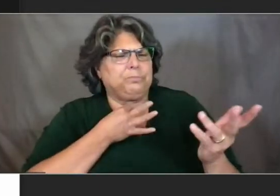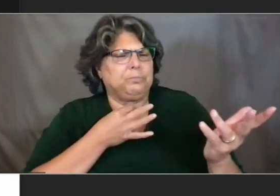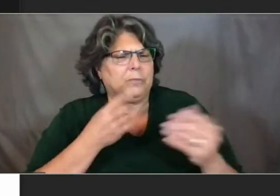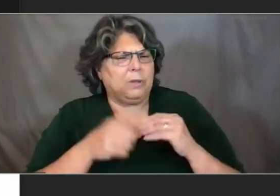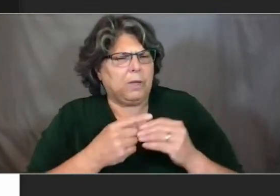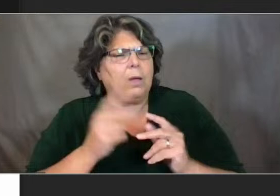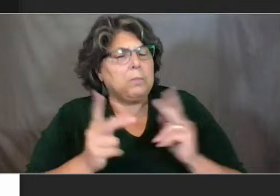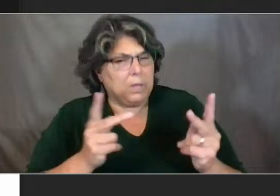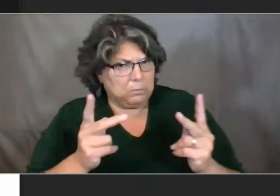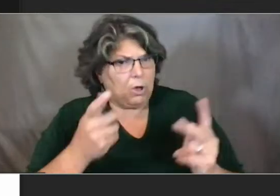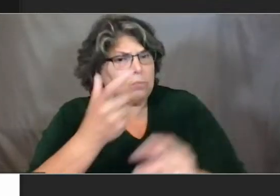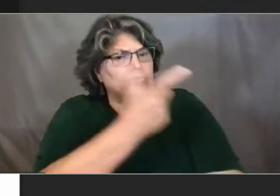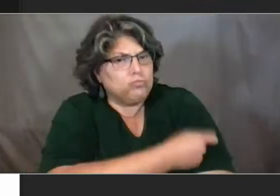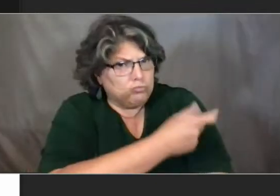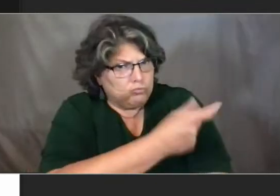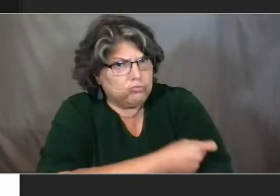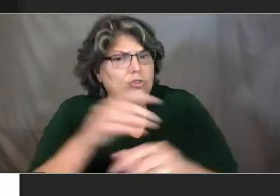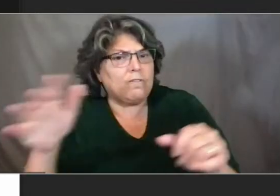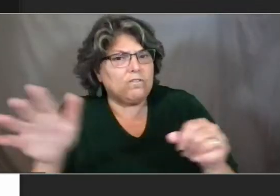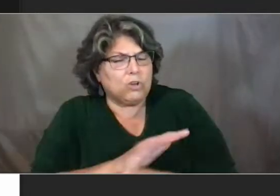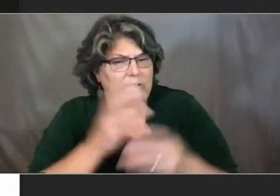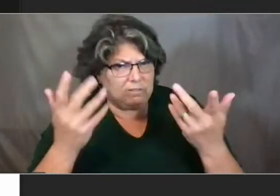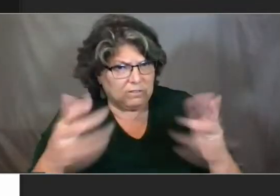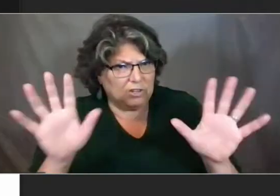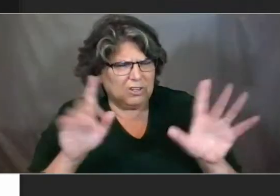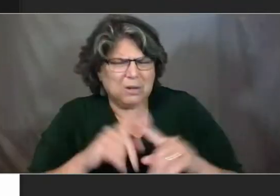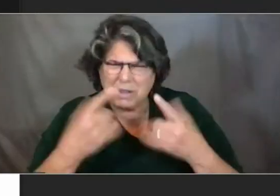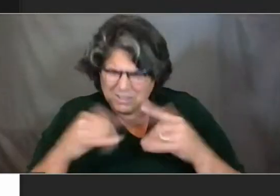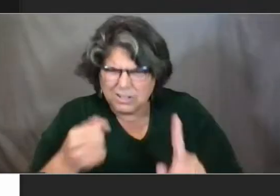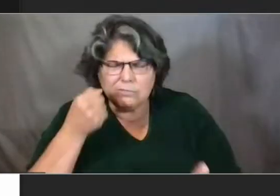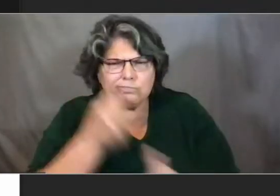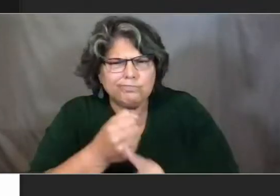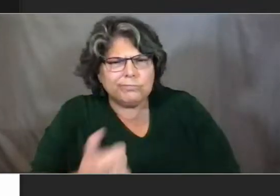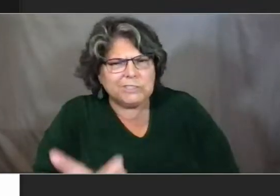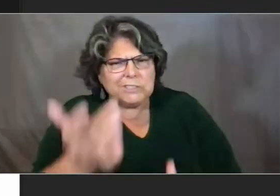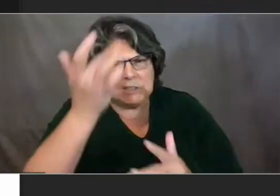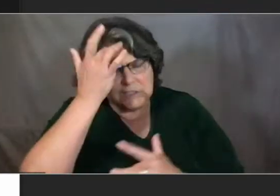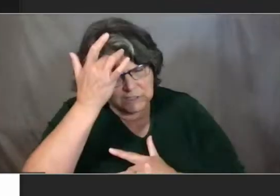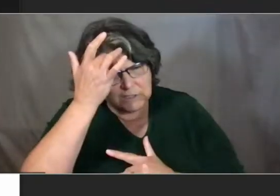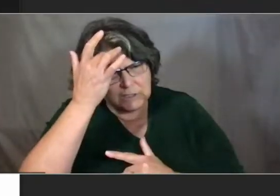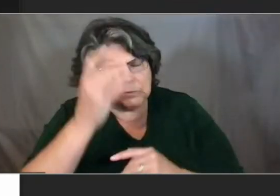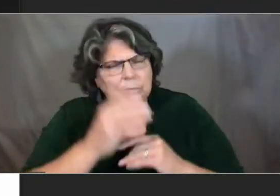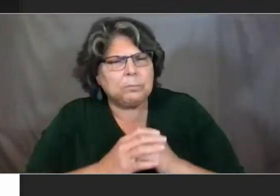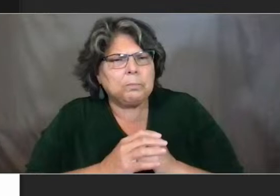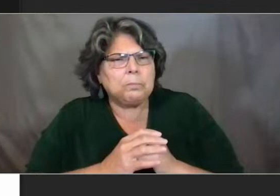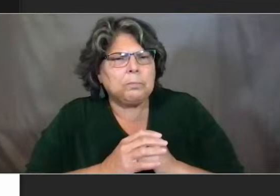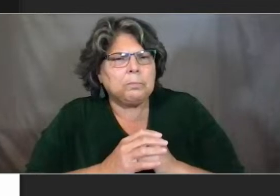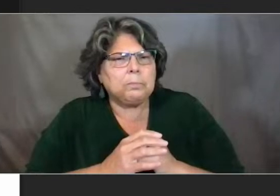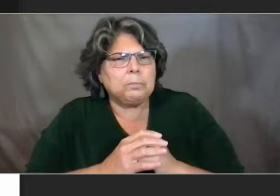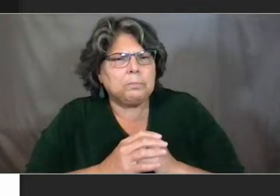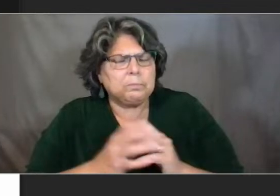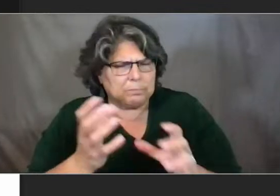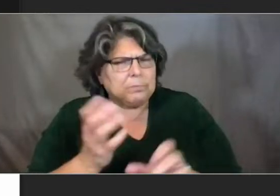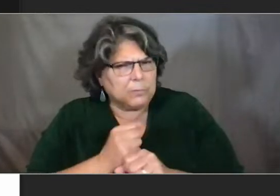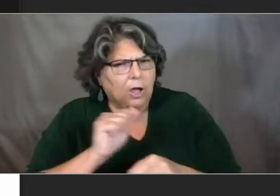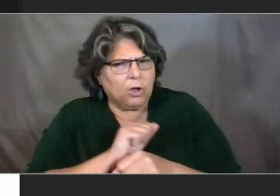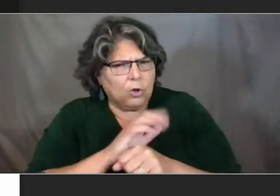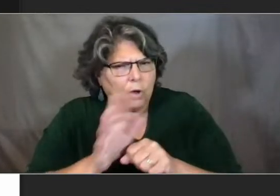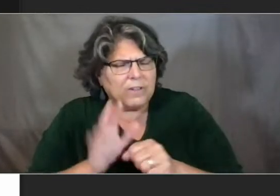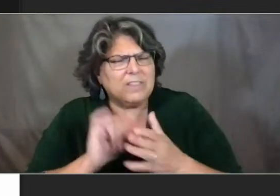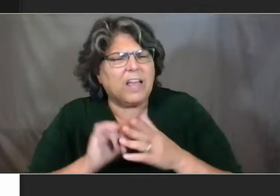fully vaccinated, yet were still infected, still got infected with COVID. So that's called